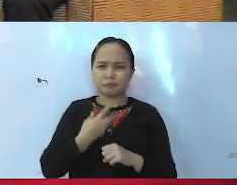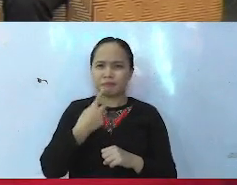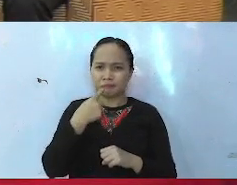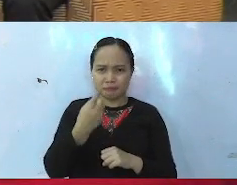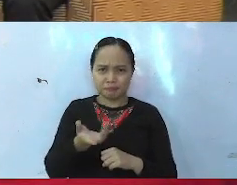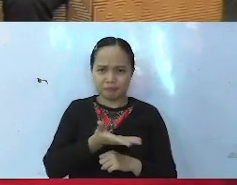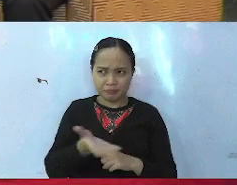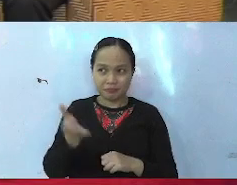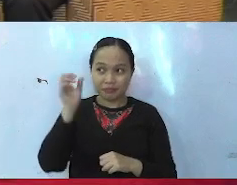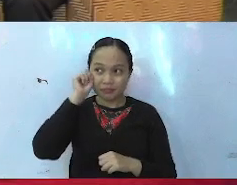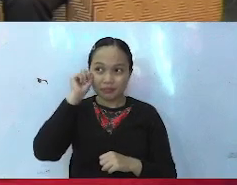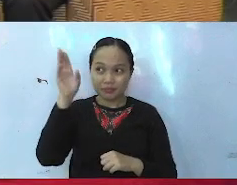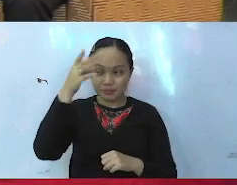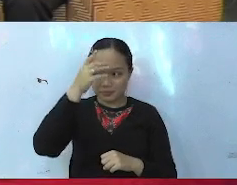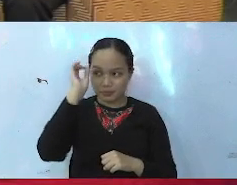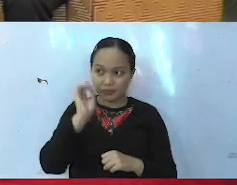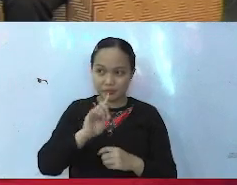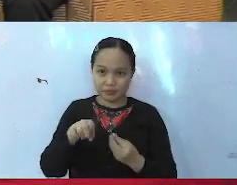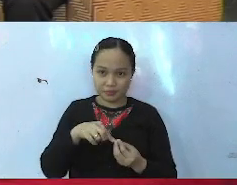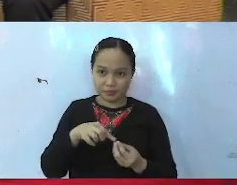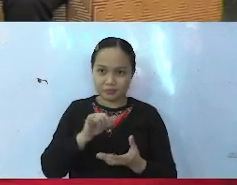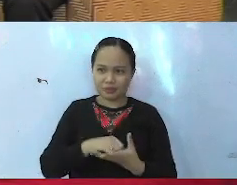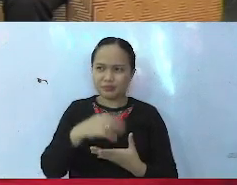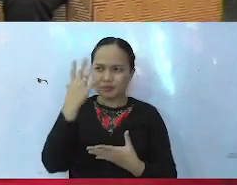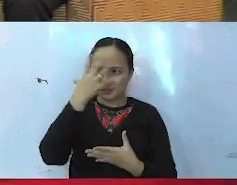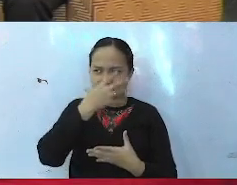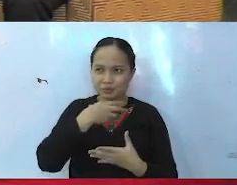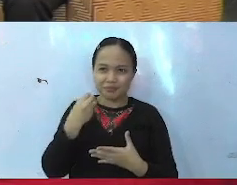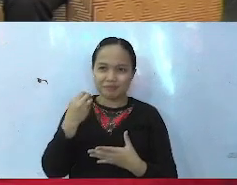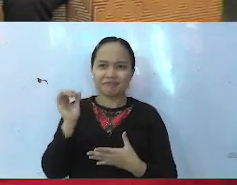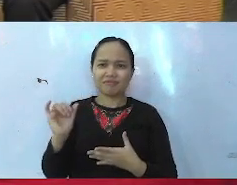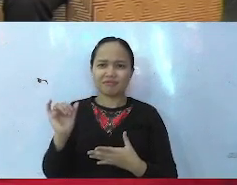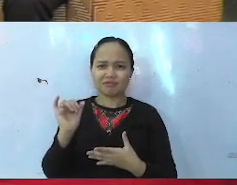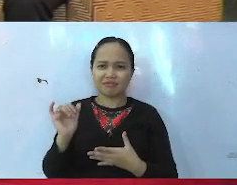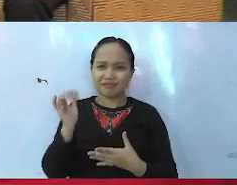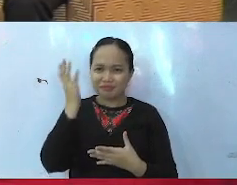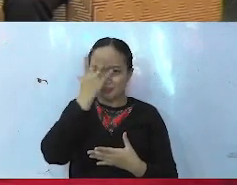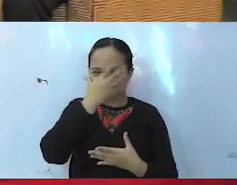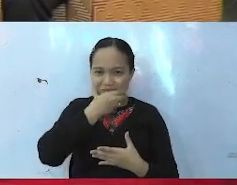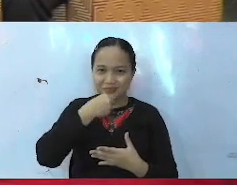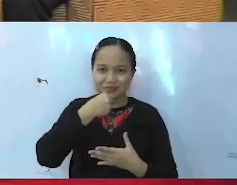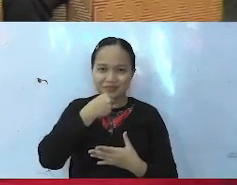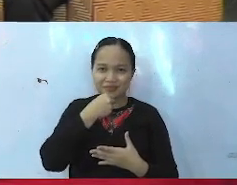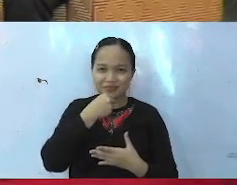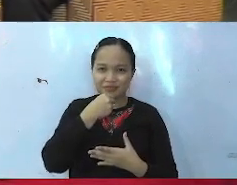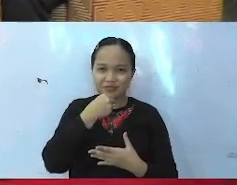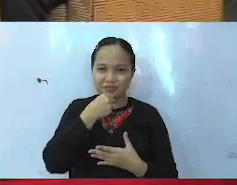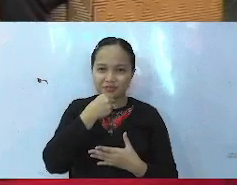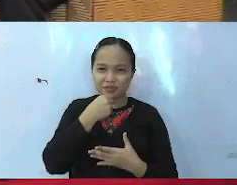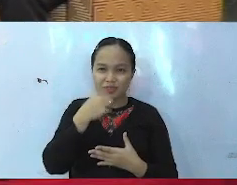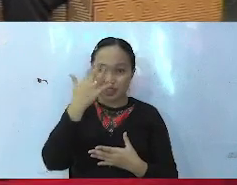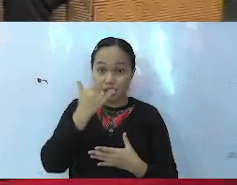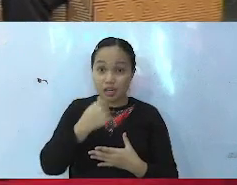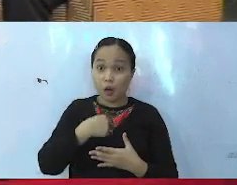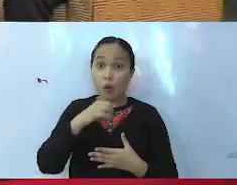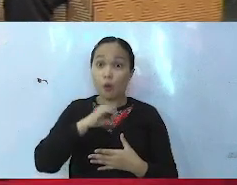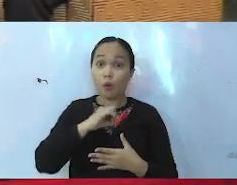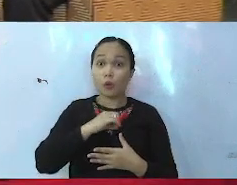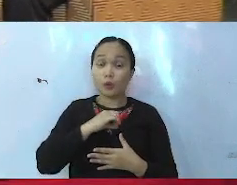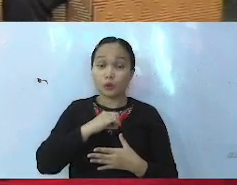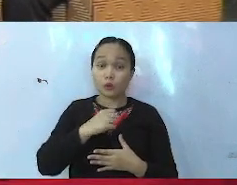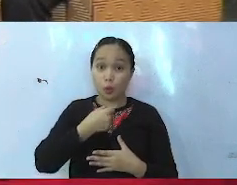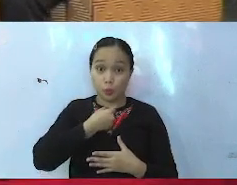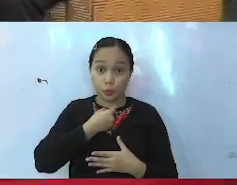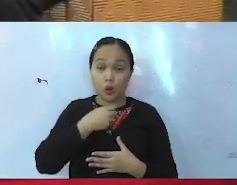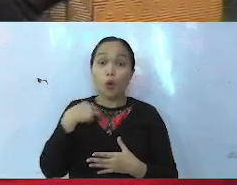Sir Dominic pagdating sa recap na 'yan? Maganda sir kasi ako mismo. Yes, yun din yung sinabi ko eh. Ako mismo na nagsasalita, kailangan ko po nung